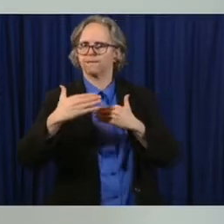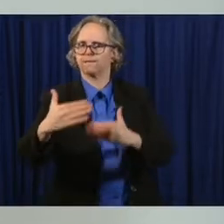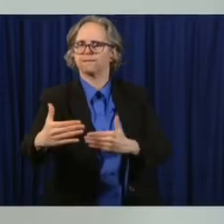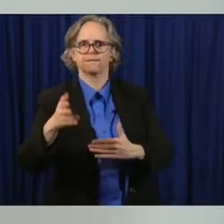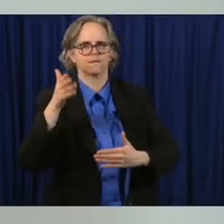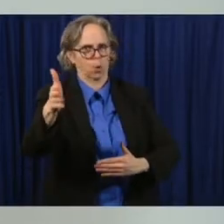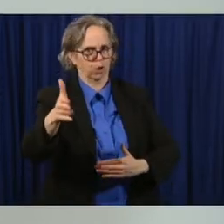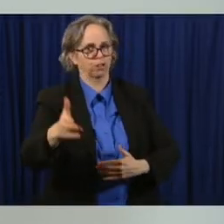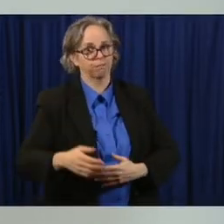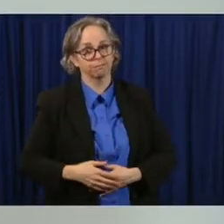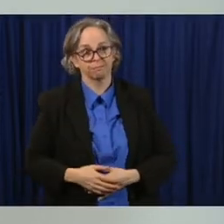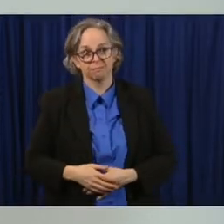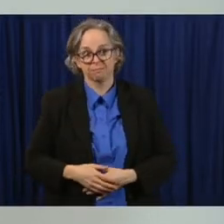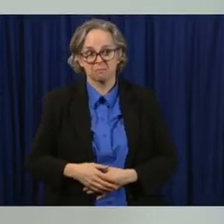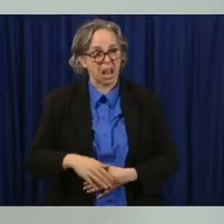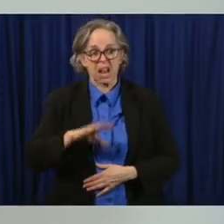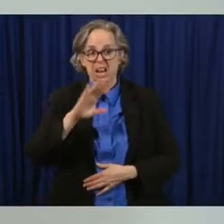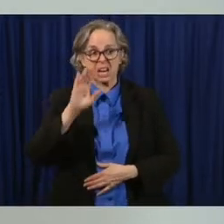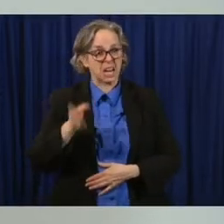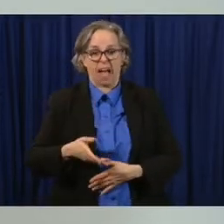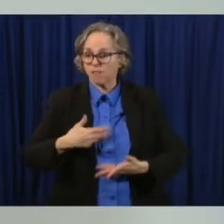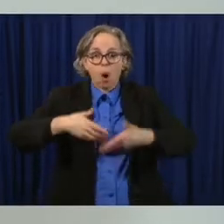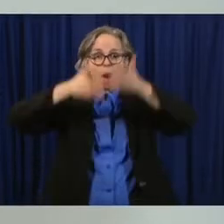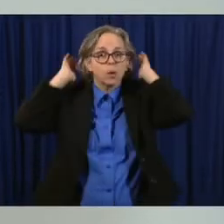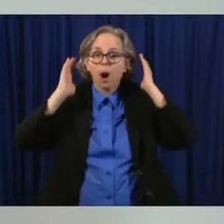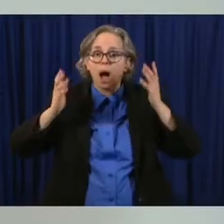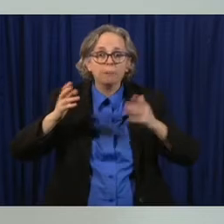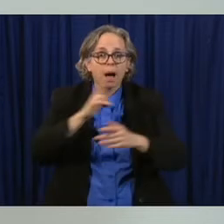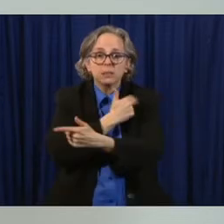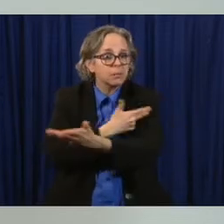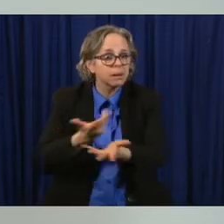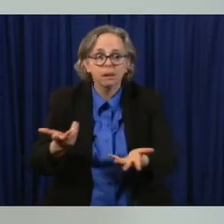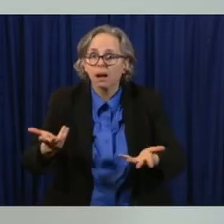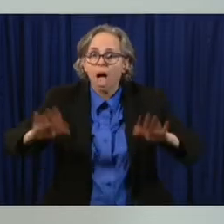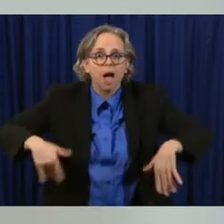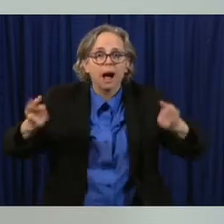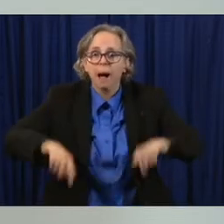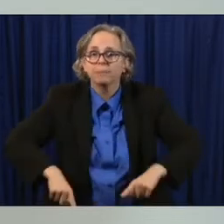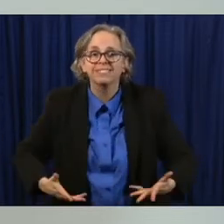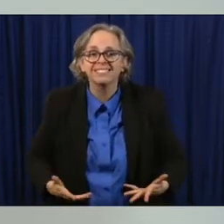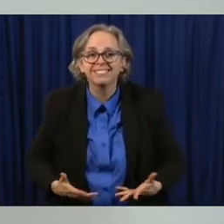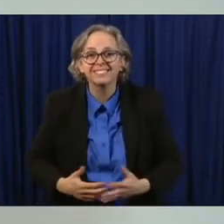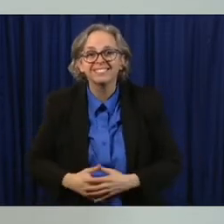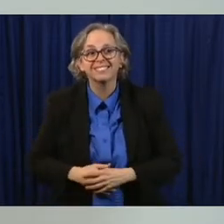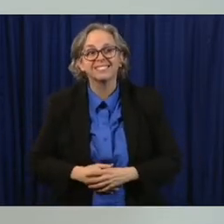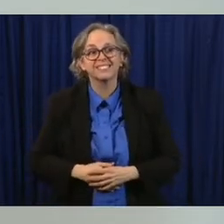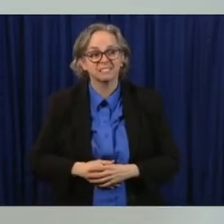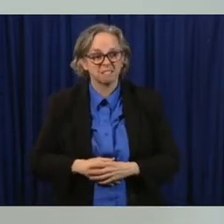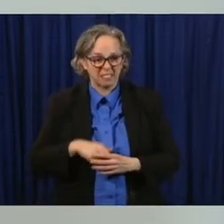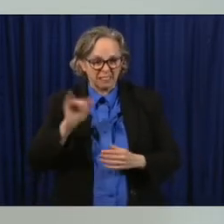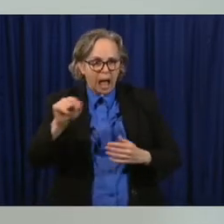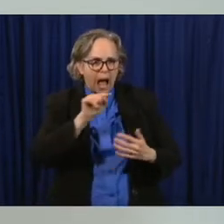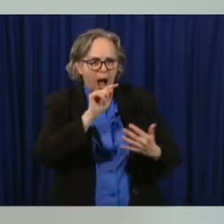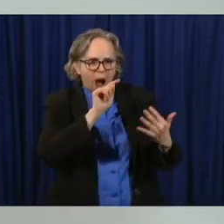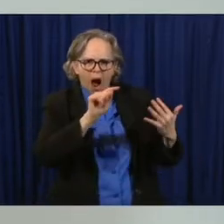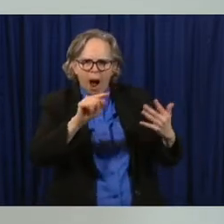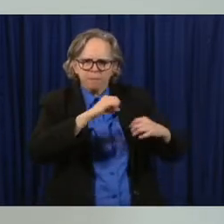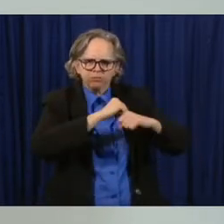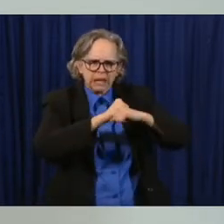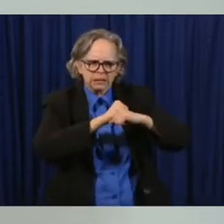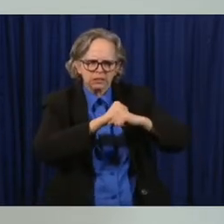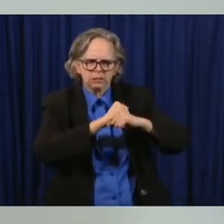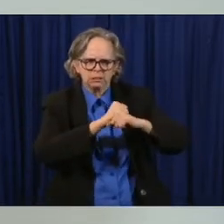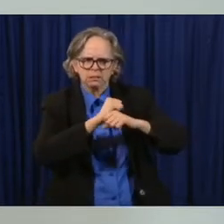get overwhelmed by the coronavirus, that those protections, and to the credit of everybody